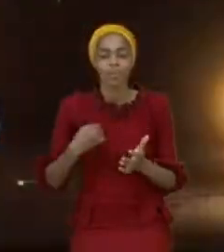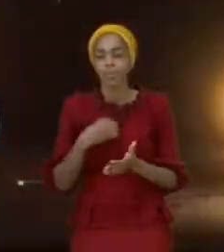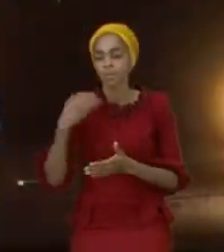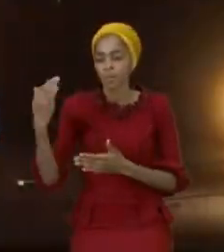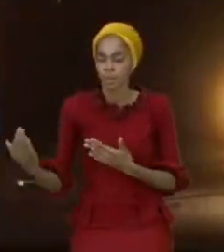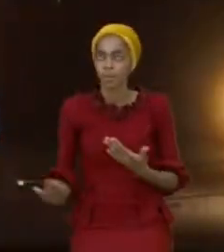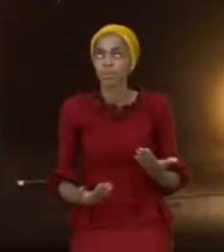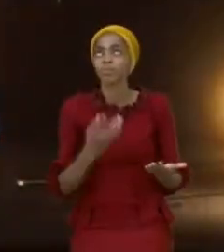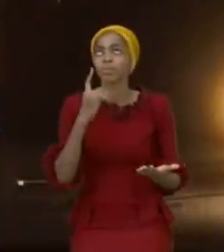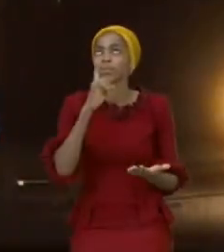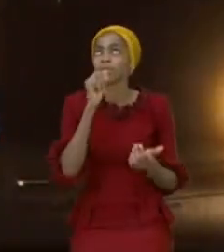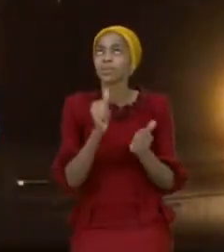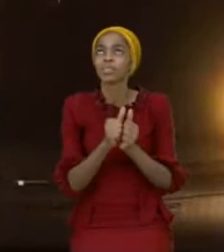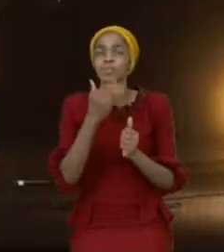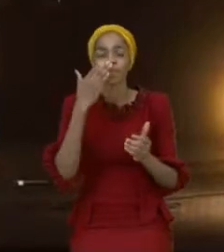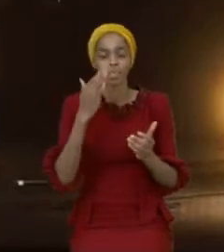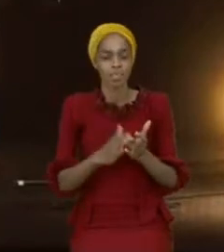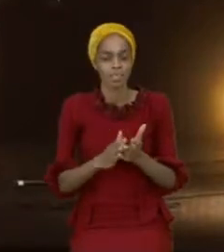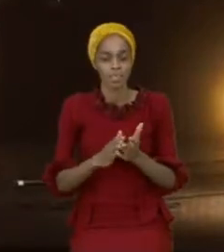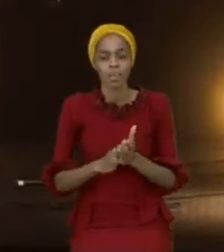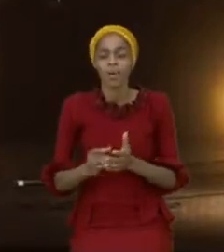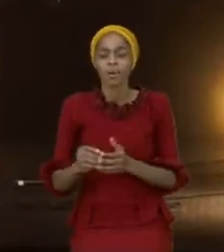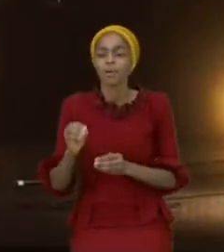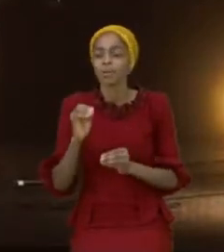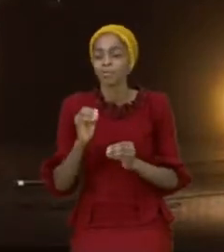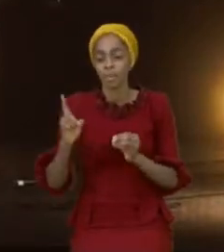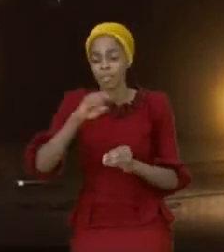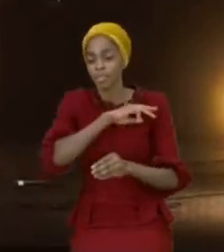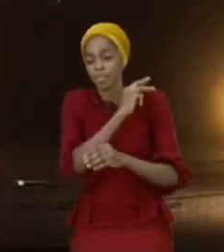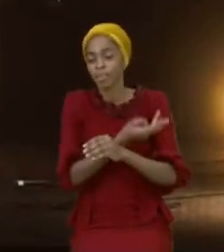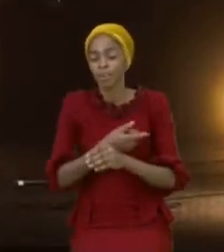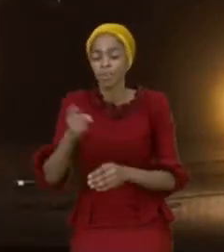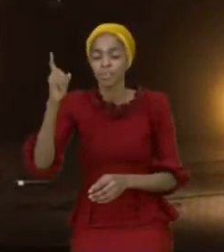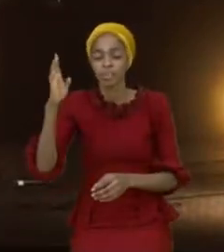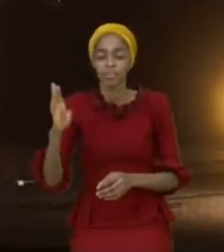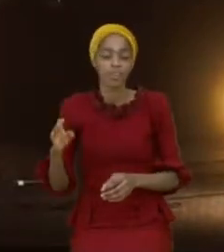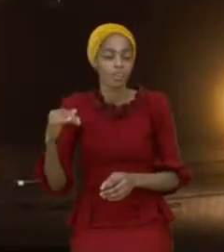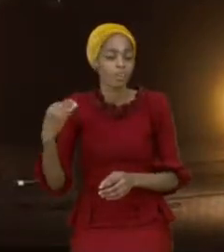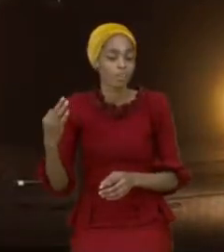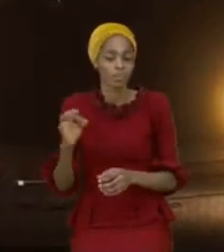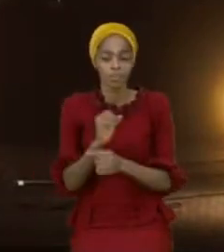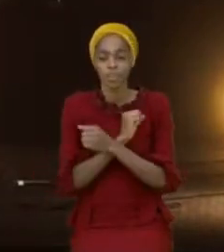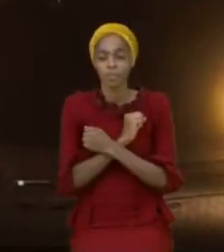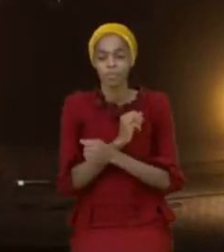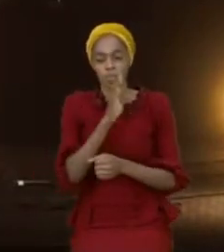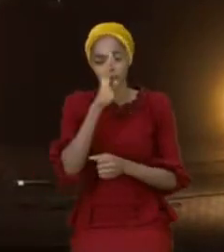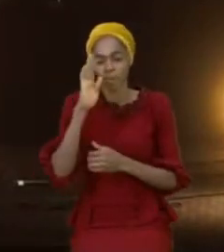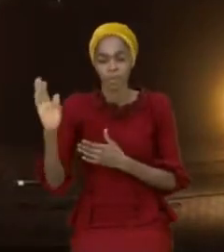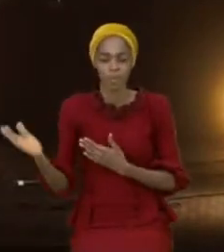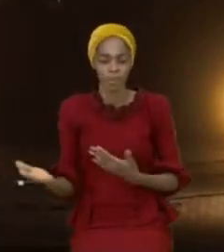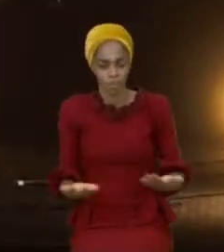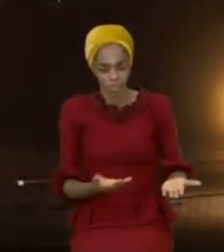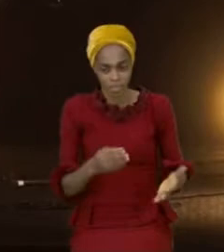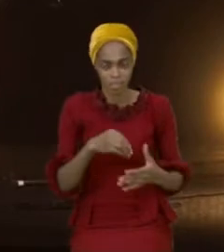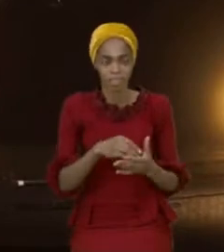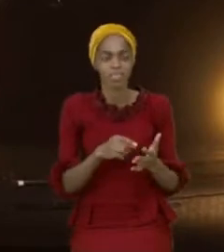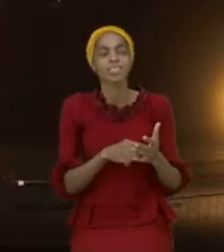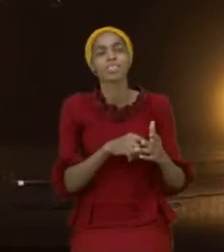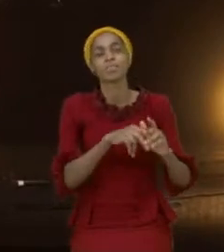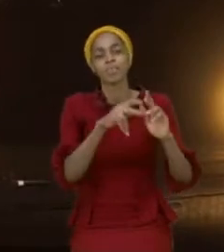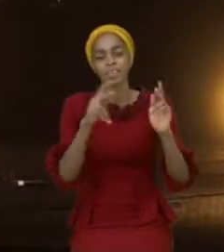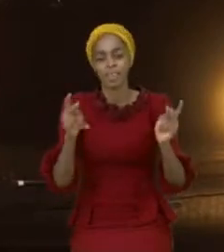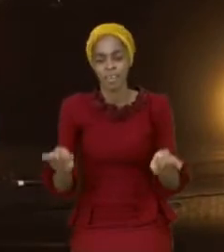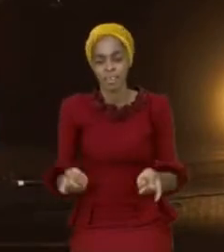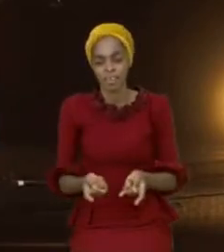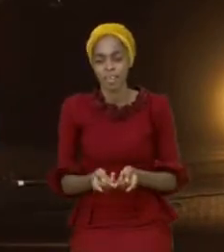We welcome you with praise. Almighty God of love, be welcomed in this